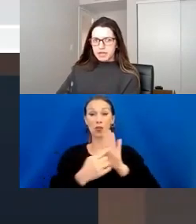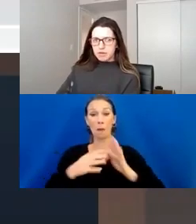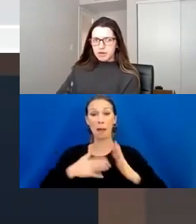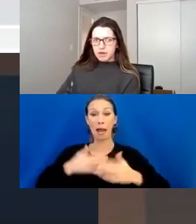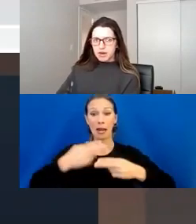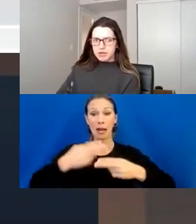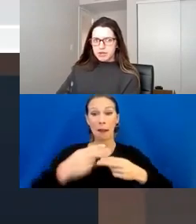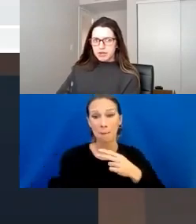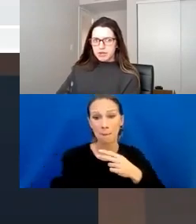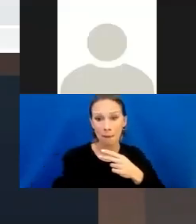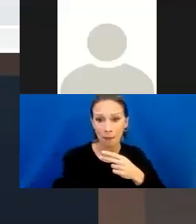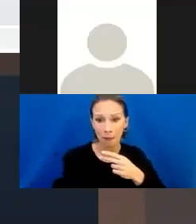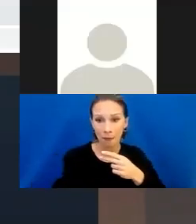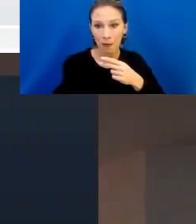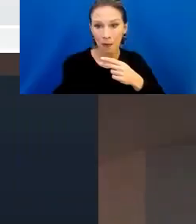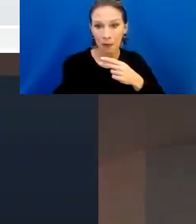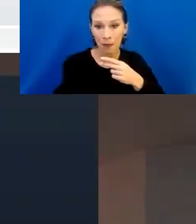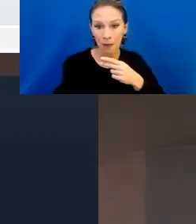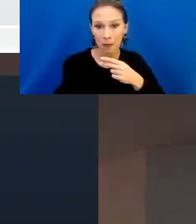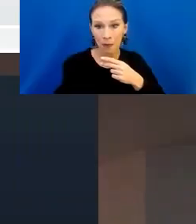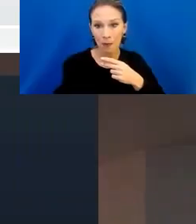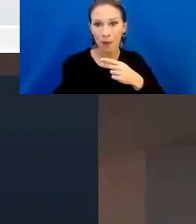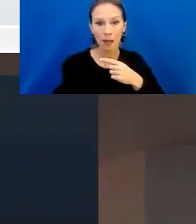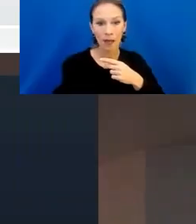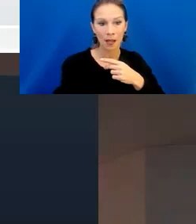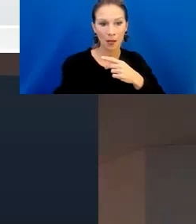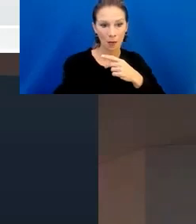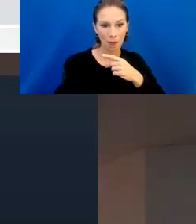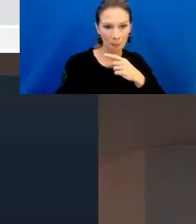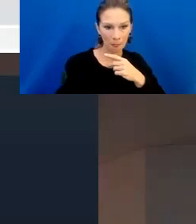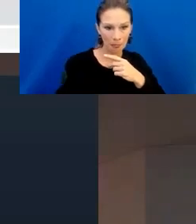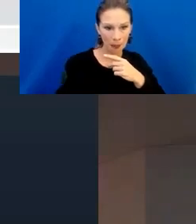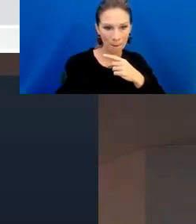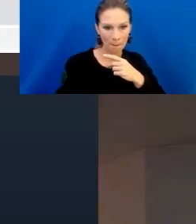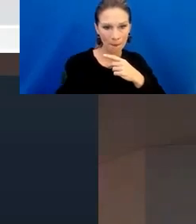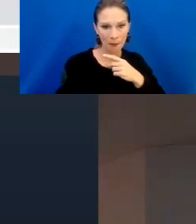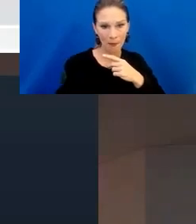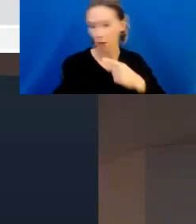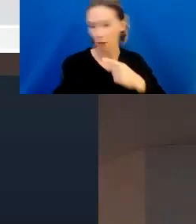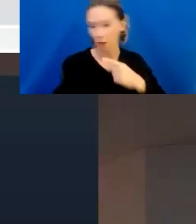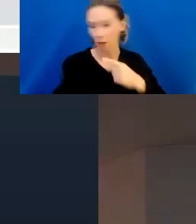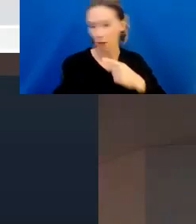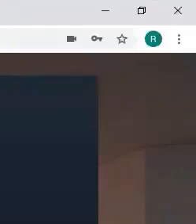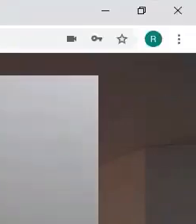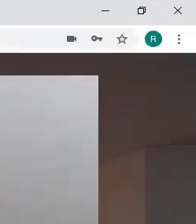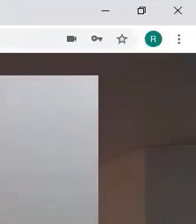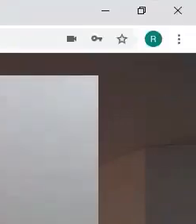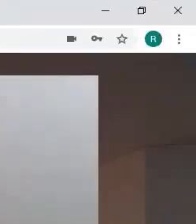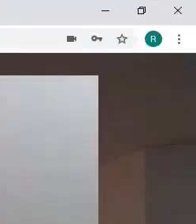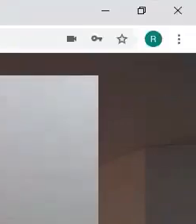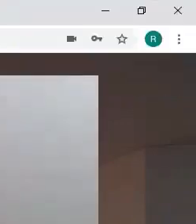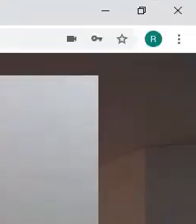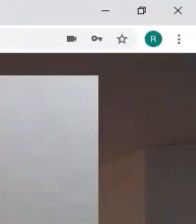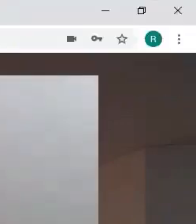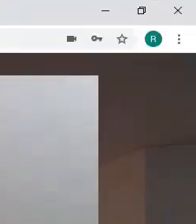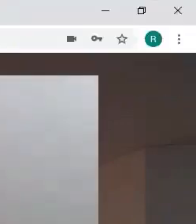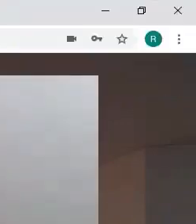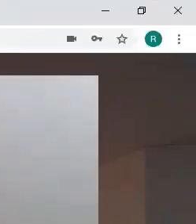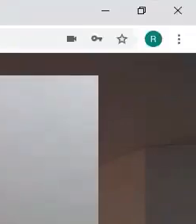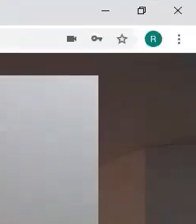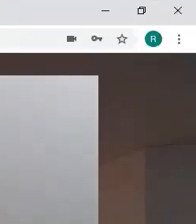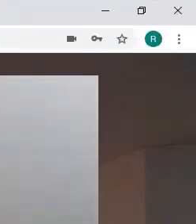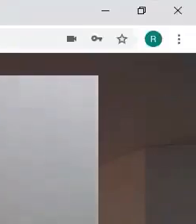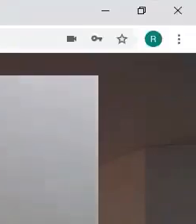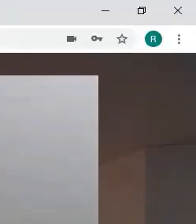my camera on Zoom so I can show you what it looks like in this session. At the bottom